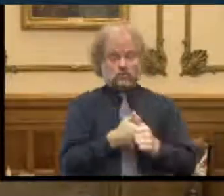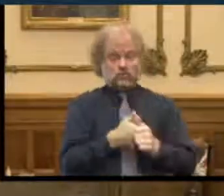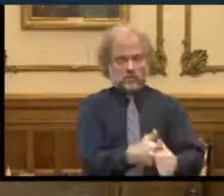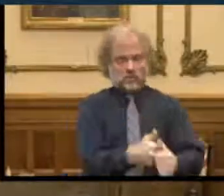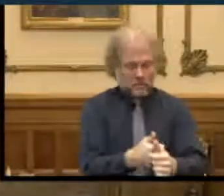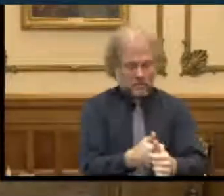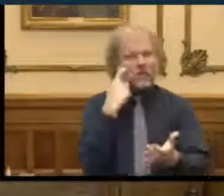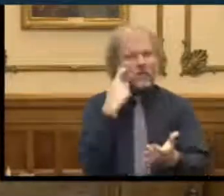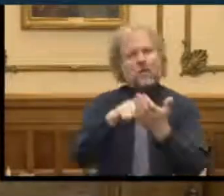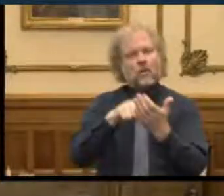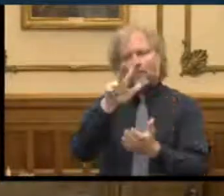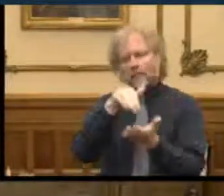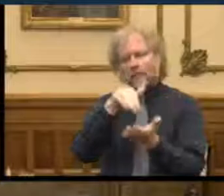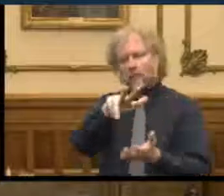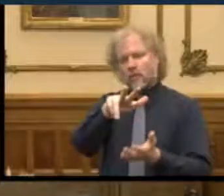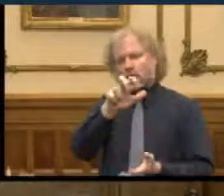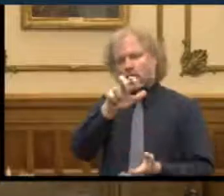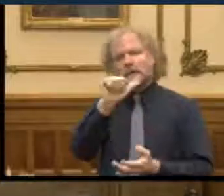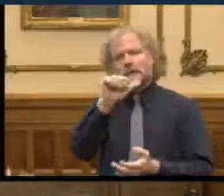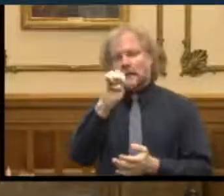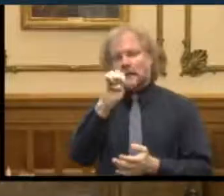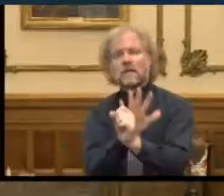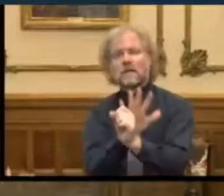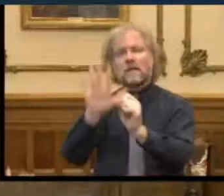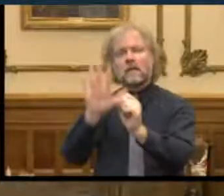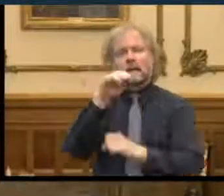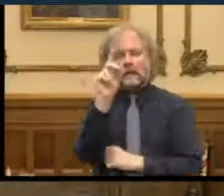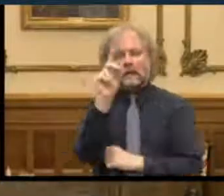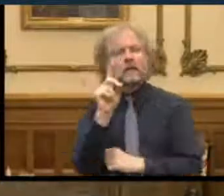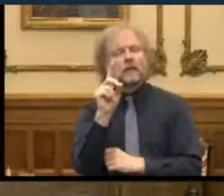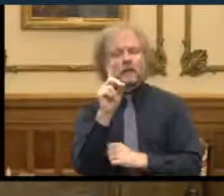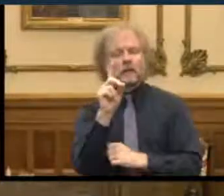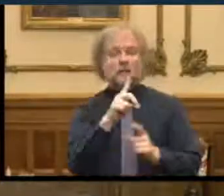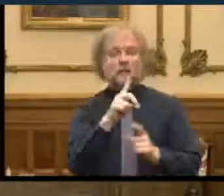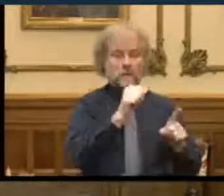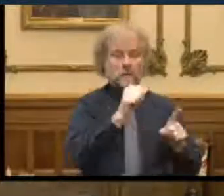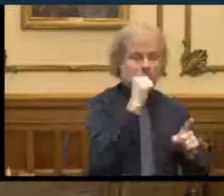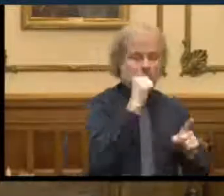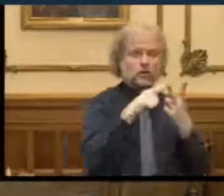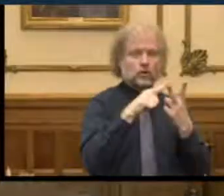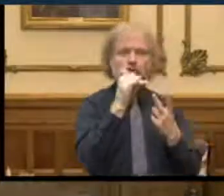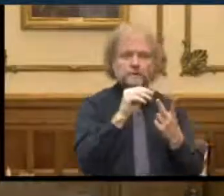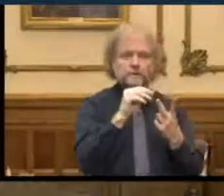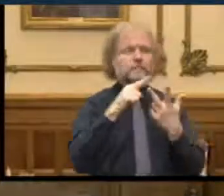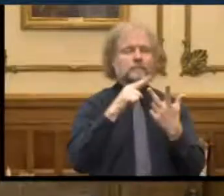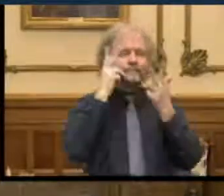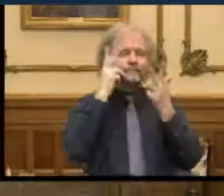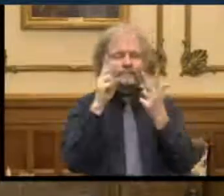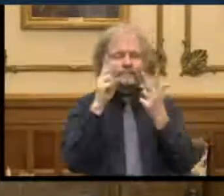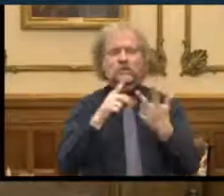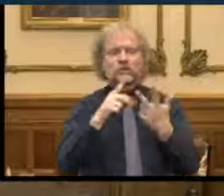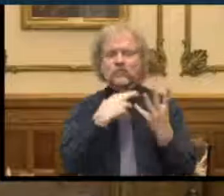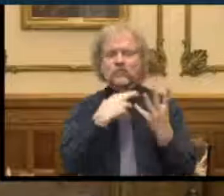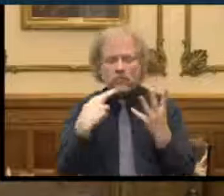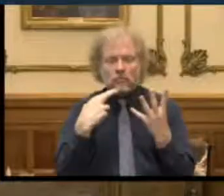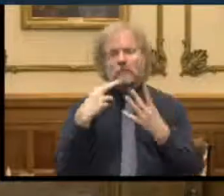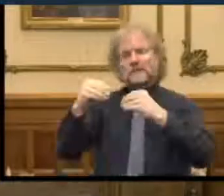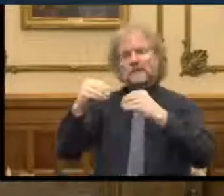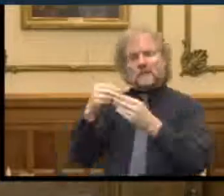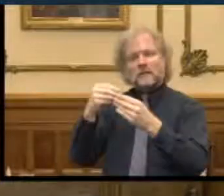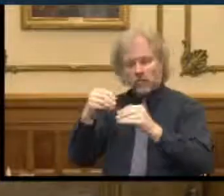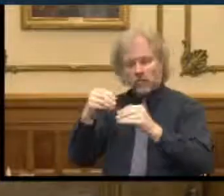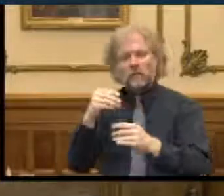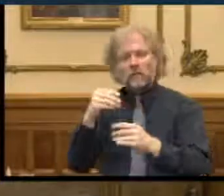than 3,300 cases statewide that were connected to bars, gyms, hair salons, restaurants, retail outlets,